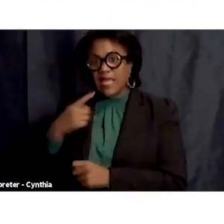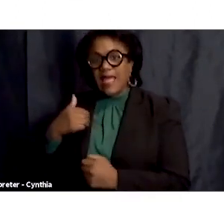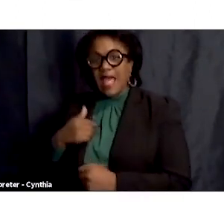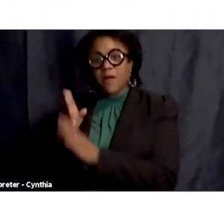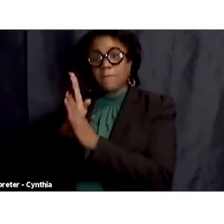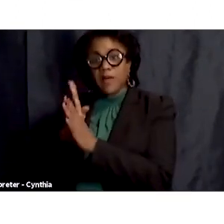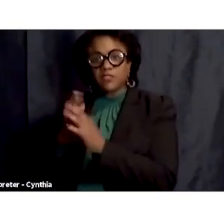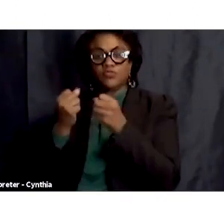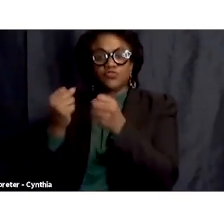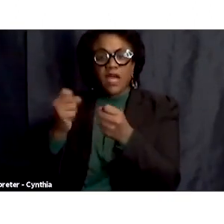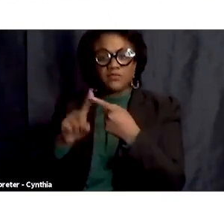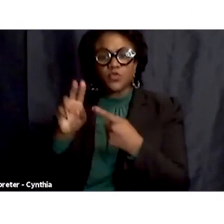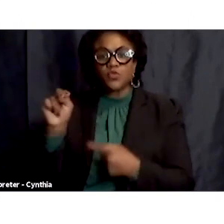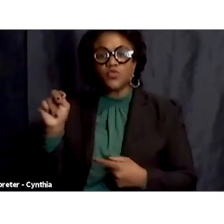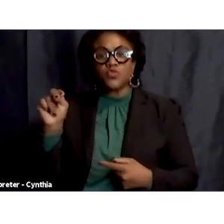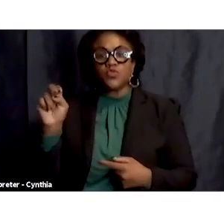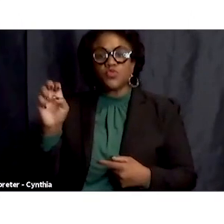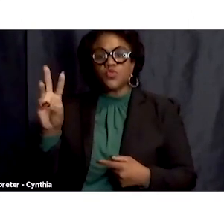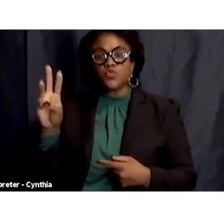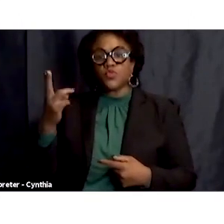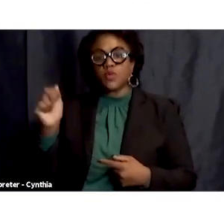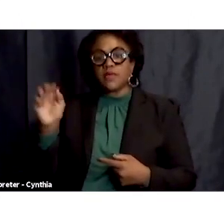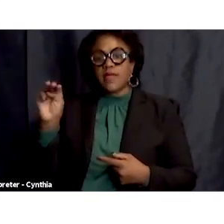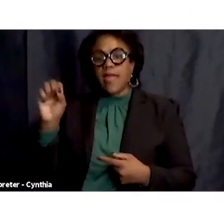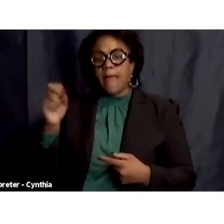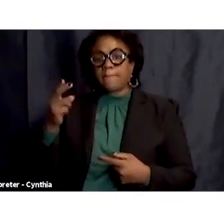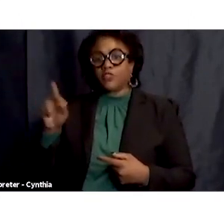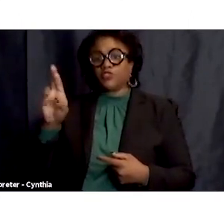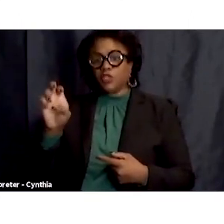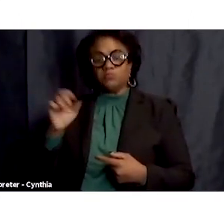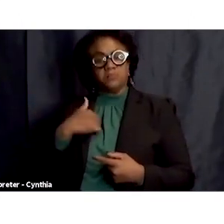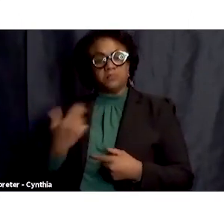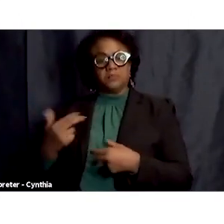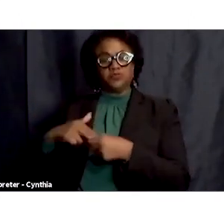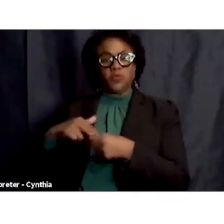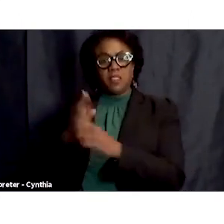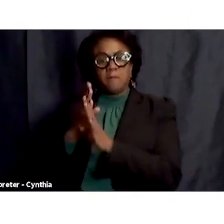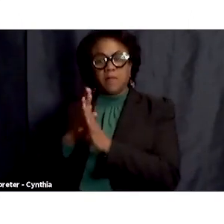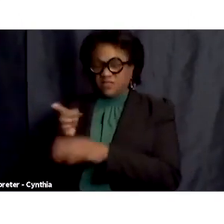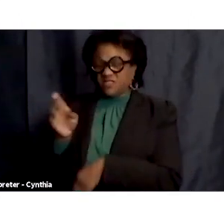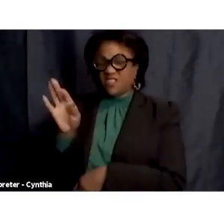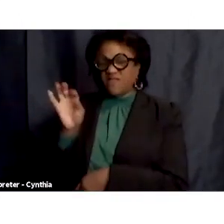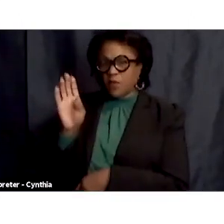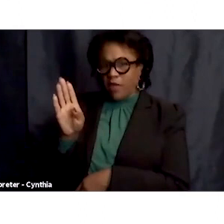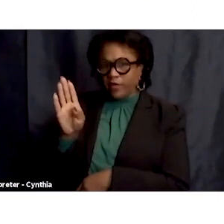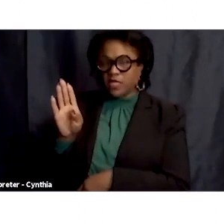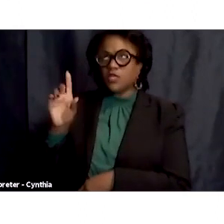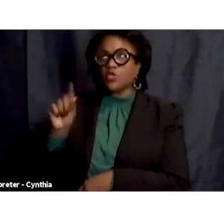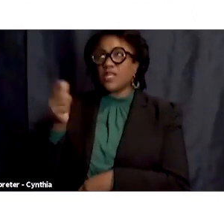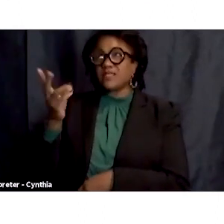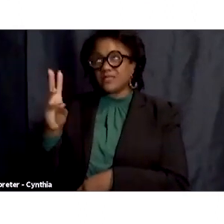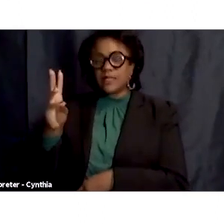to New Hampshire where we were going to knock doors. And I was fascinated by this. So I took the bus. This was in February of